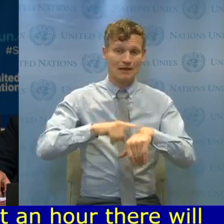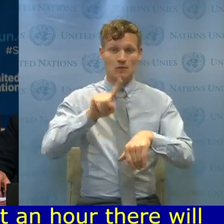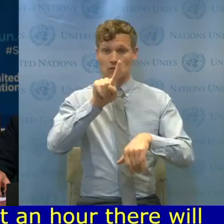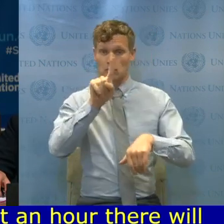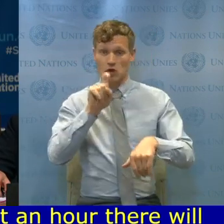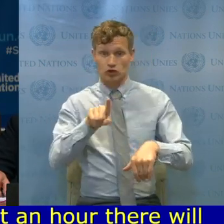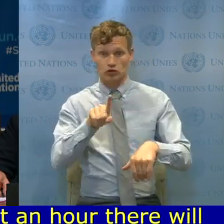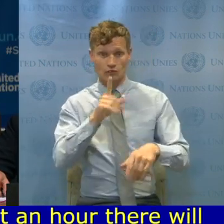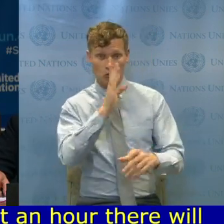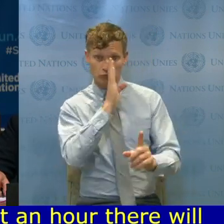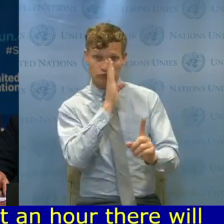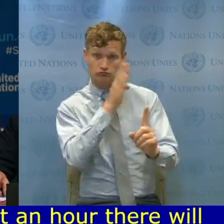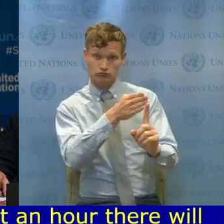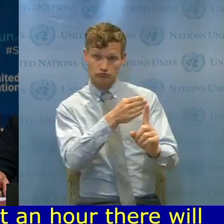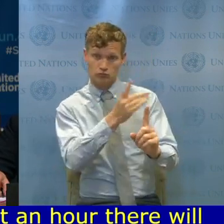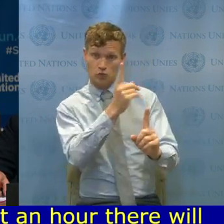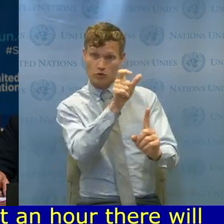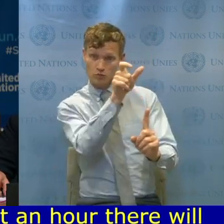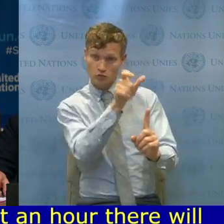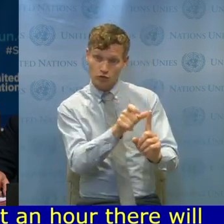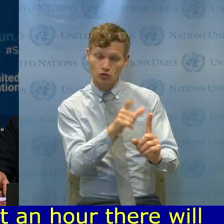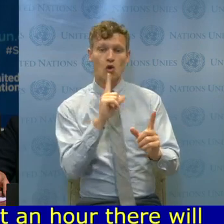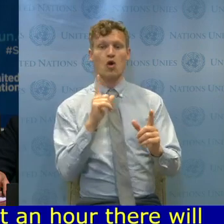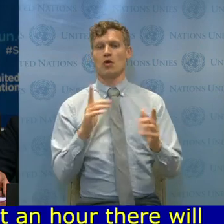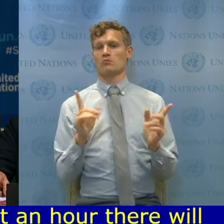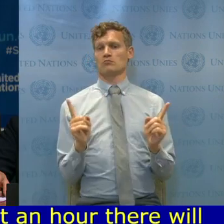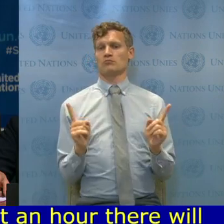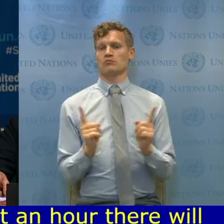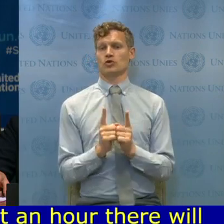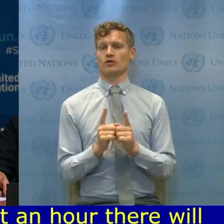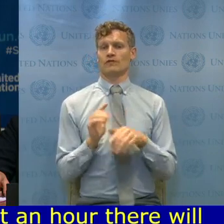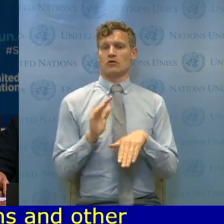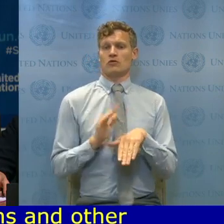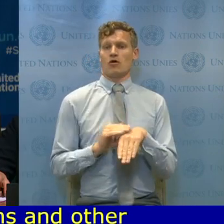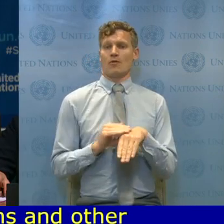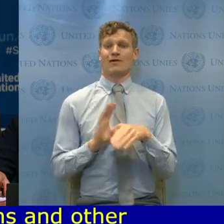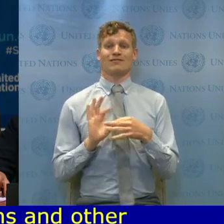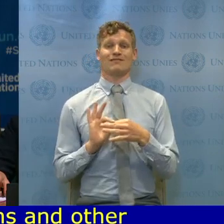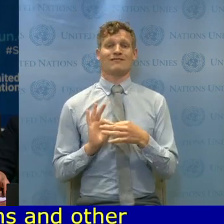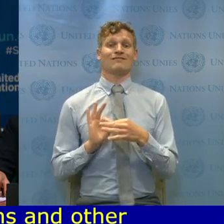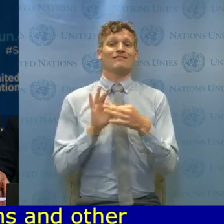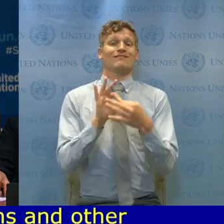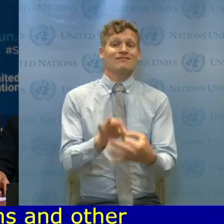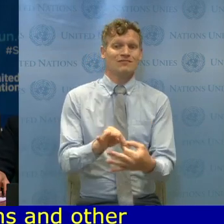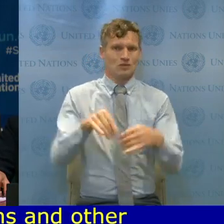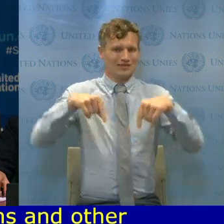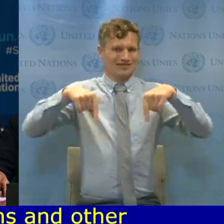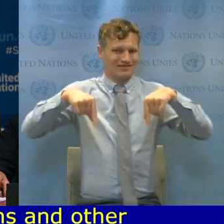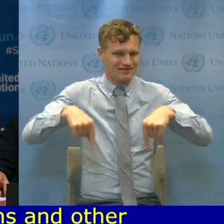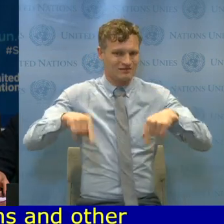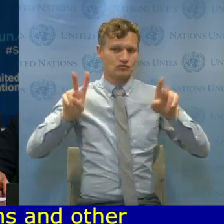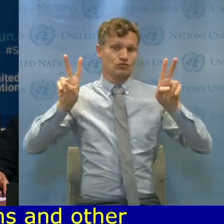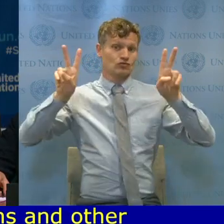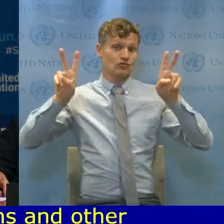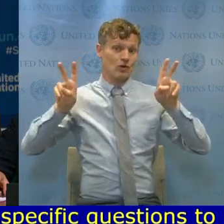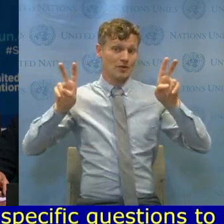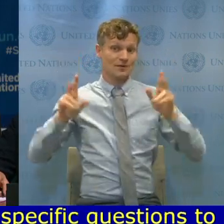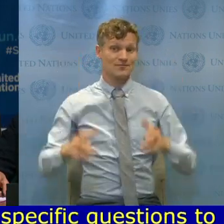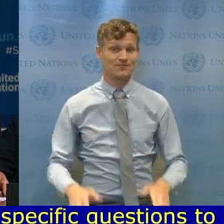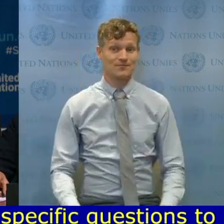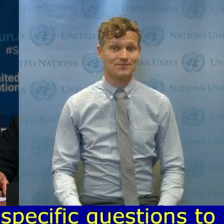panelists or to make brief comments that must be relevant to the current discussion in the roundtable